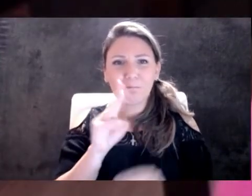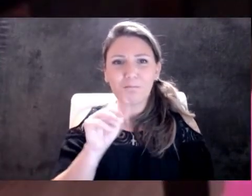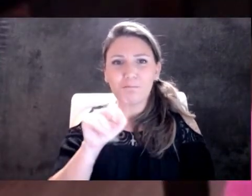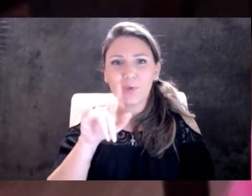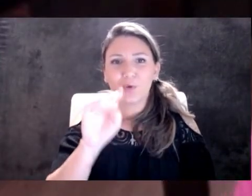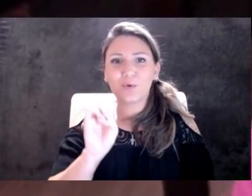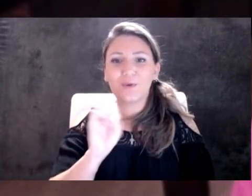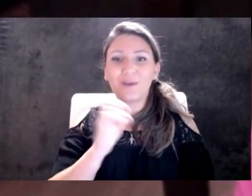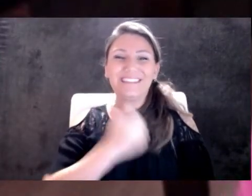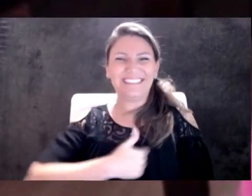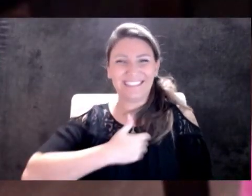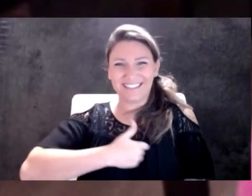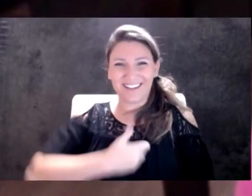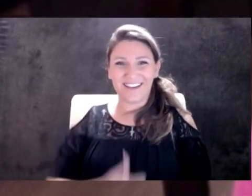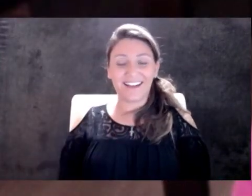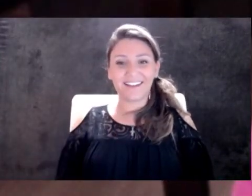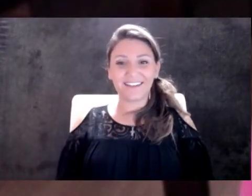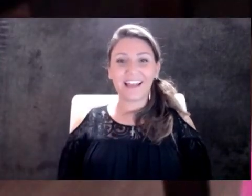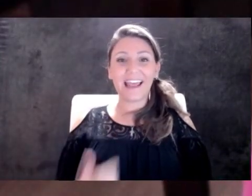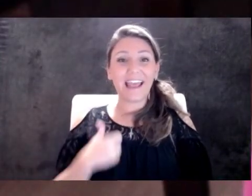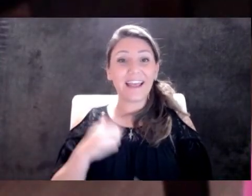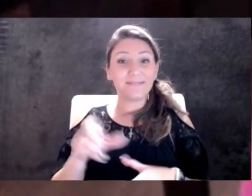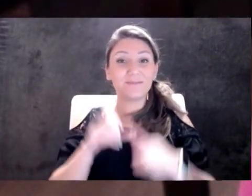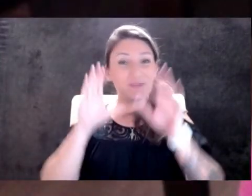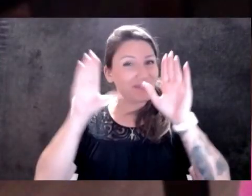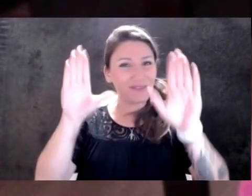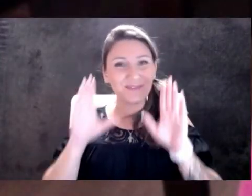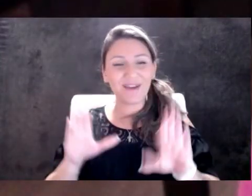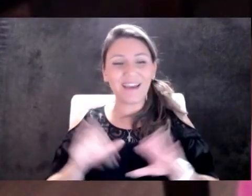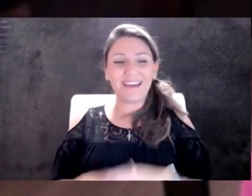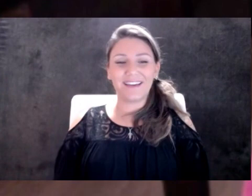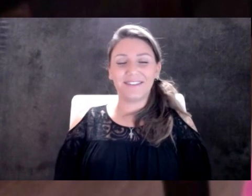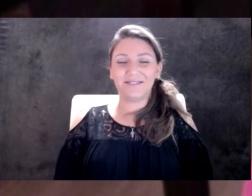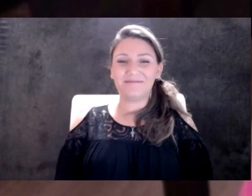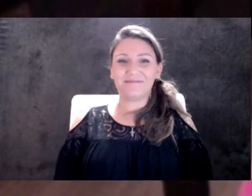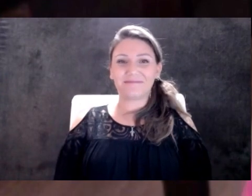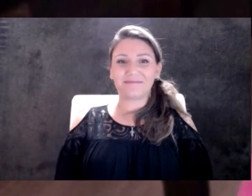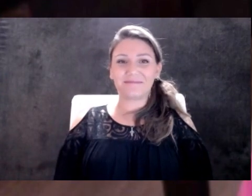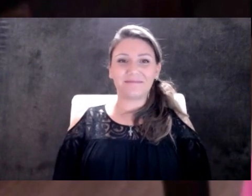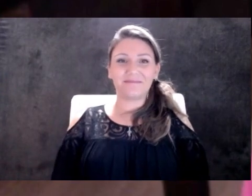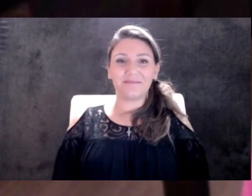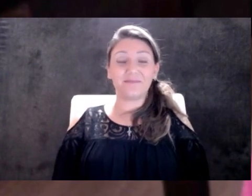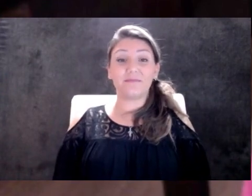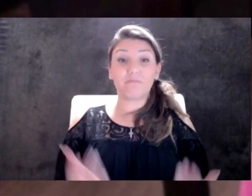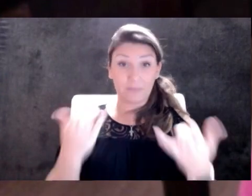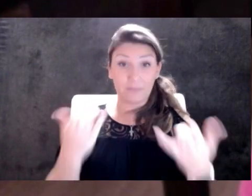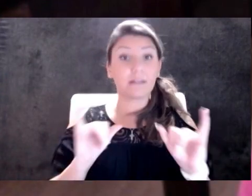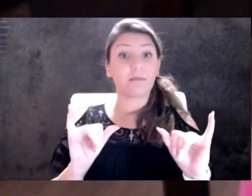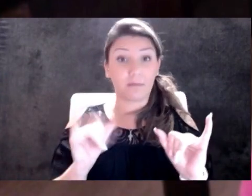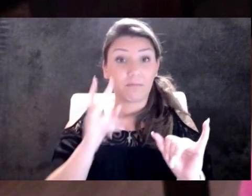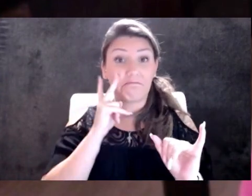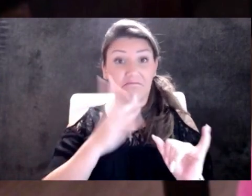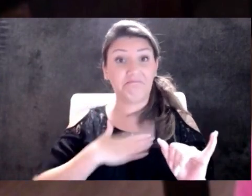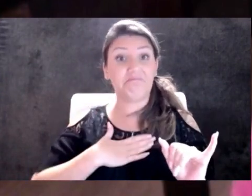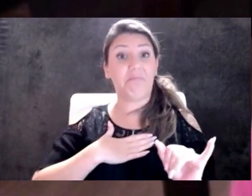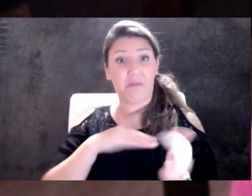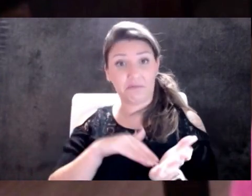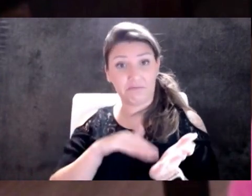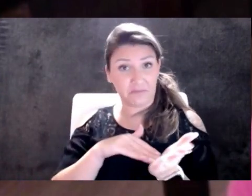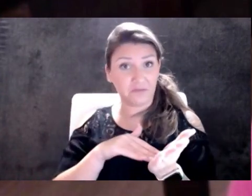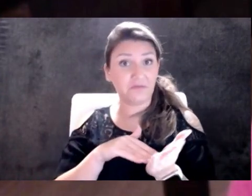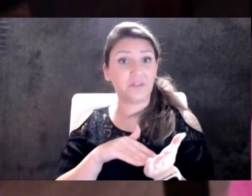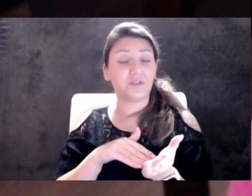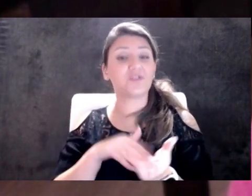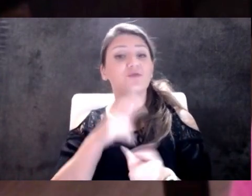Sorry, guys. That's I'm okay. doing great. I still see Dr. Sharma routinely, and